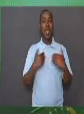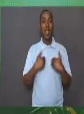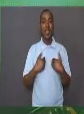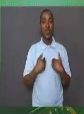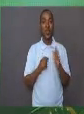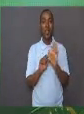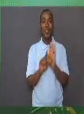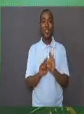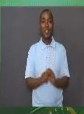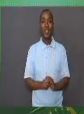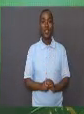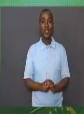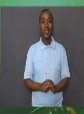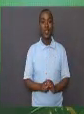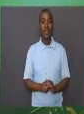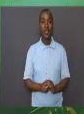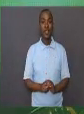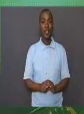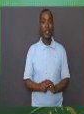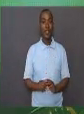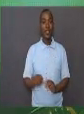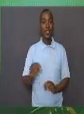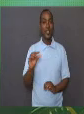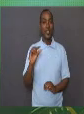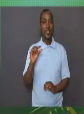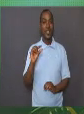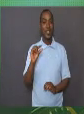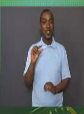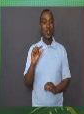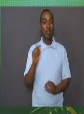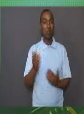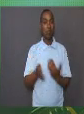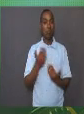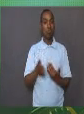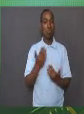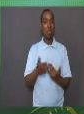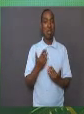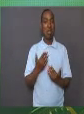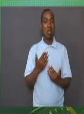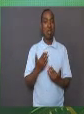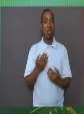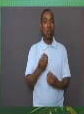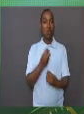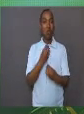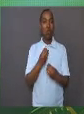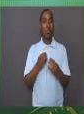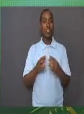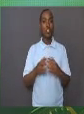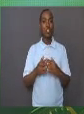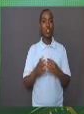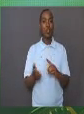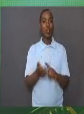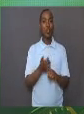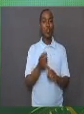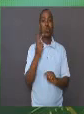example, some of the simplest food chains only contain 2